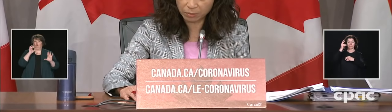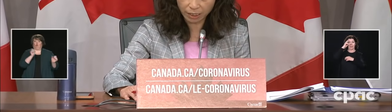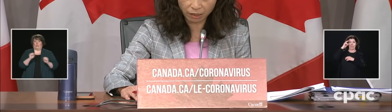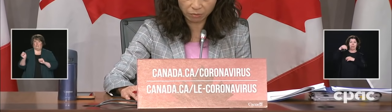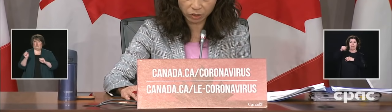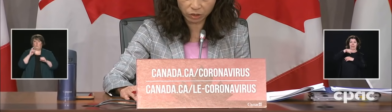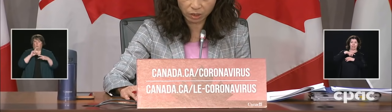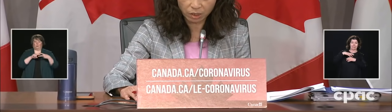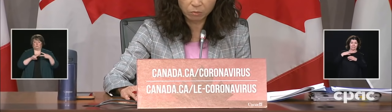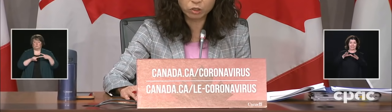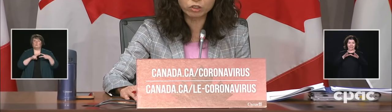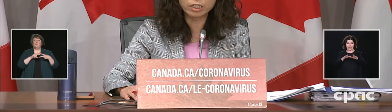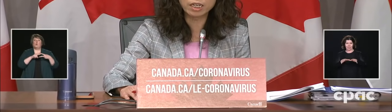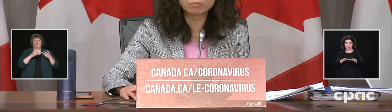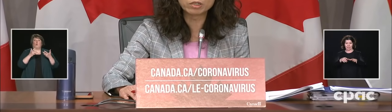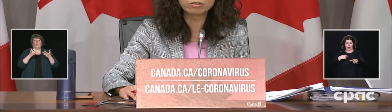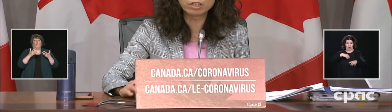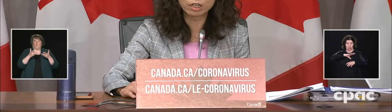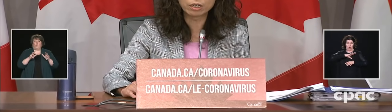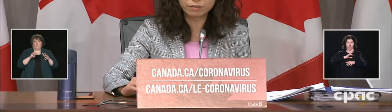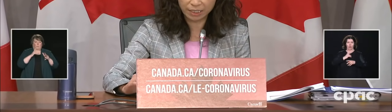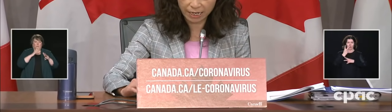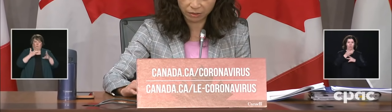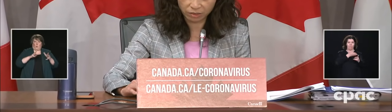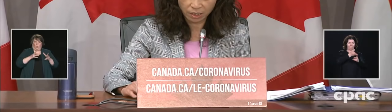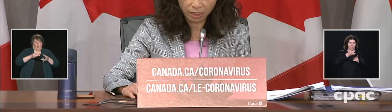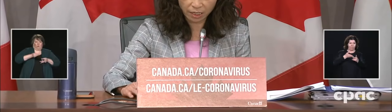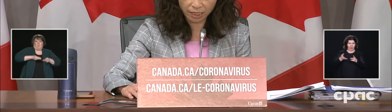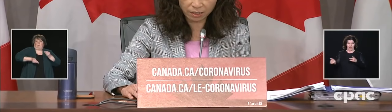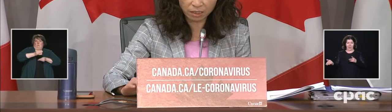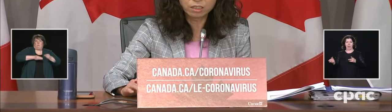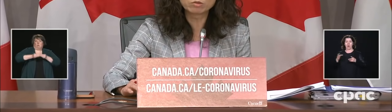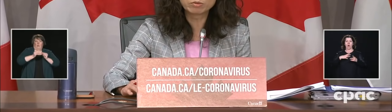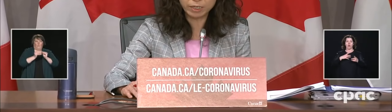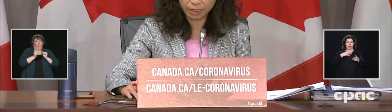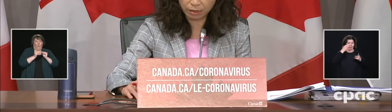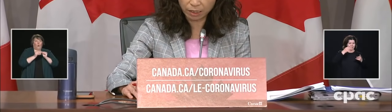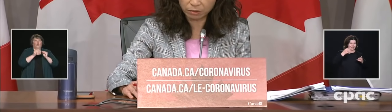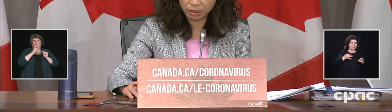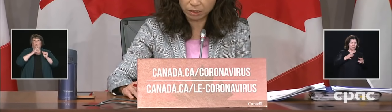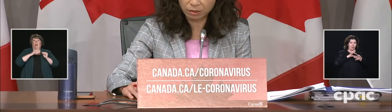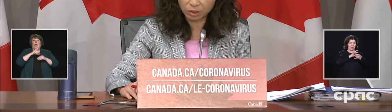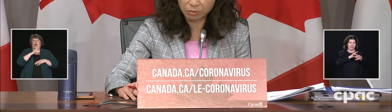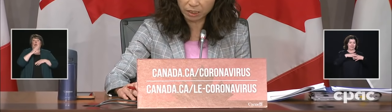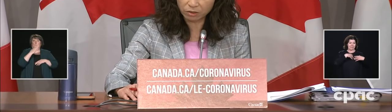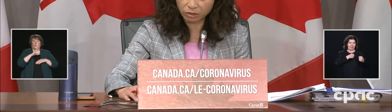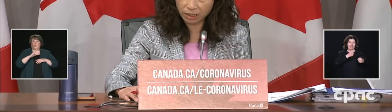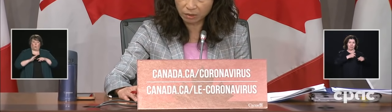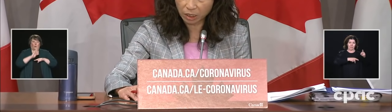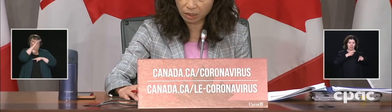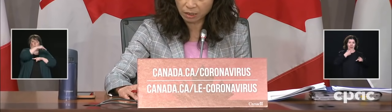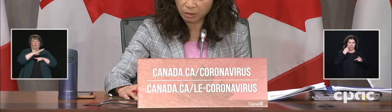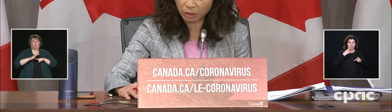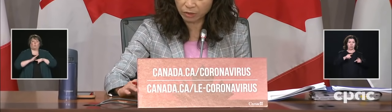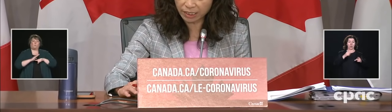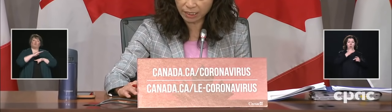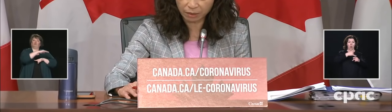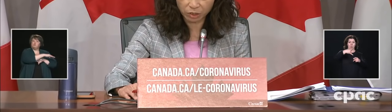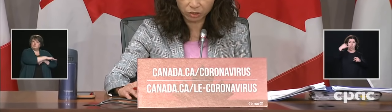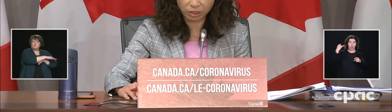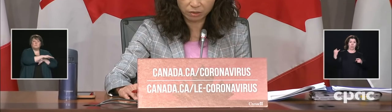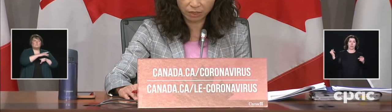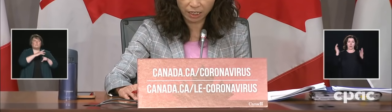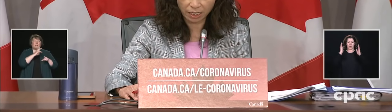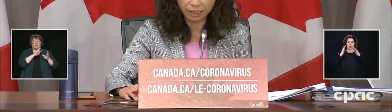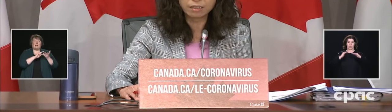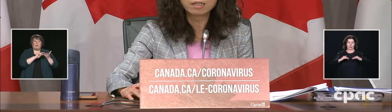through public health measures, pushing that blue curve down, and to prepare our health system to meet increased demand by raising up